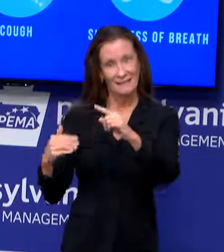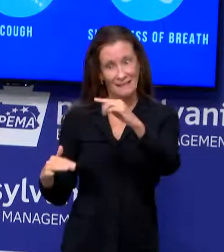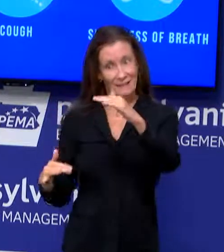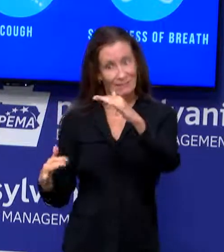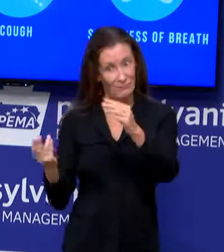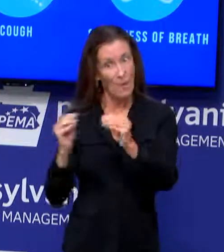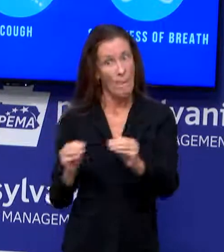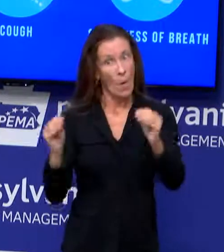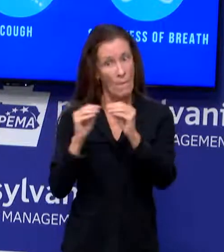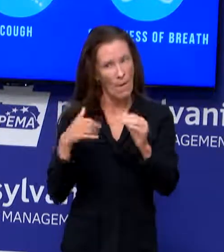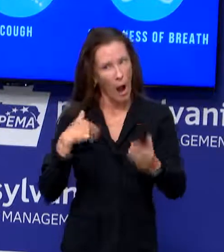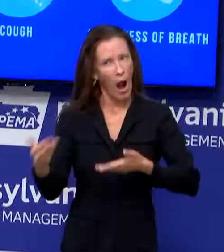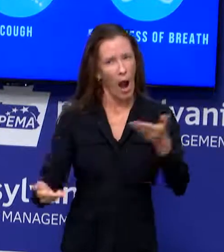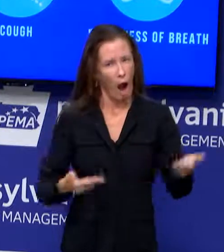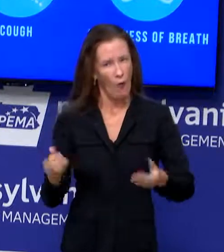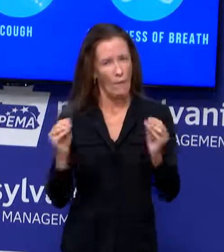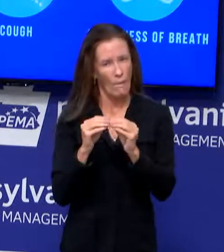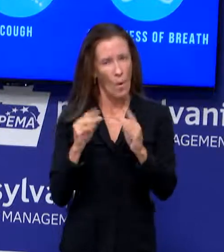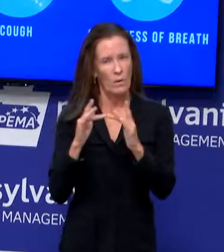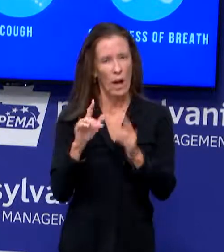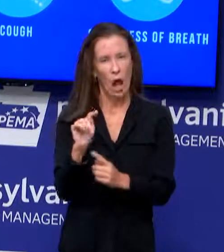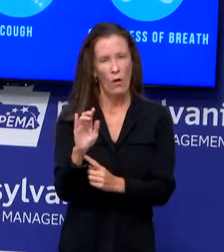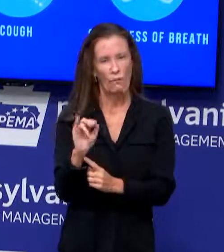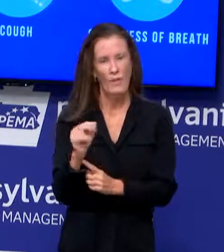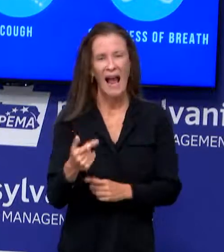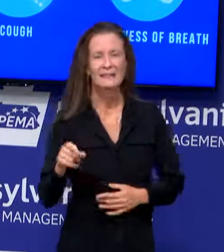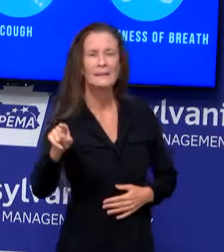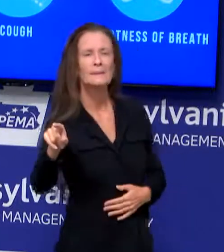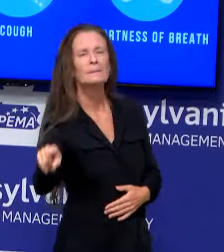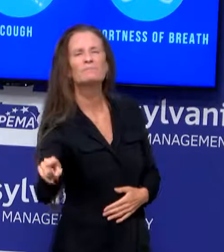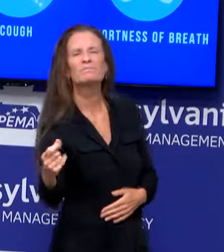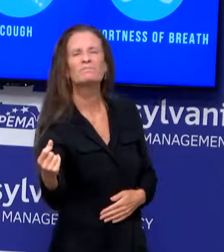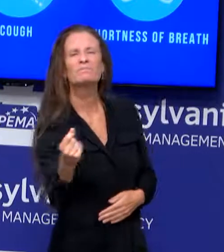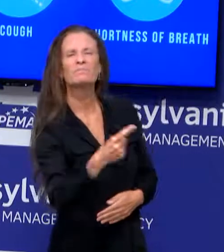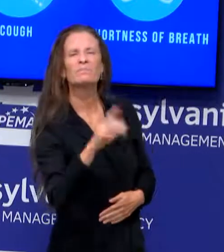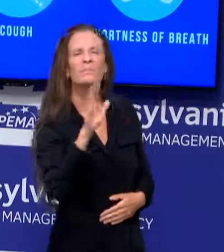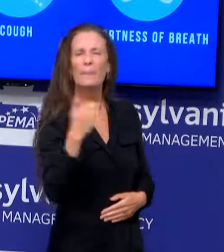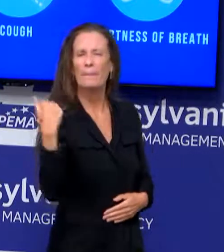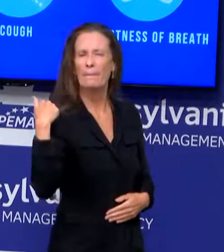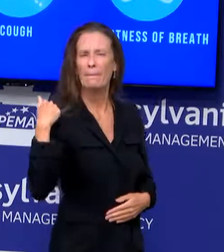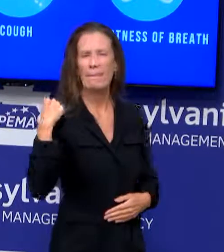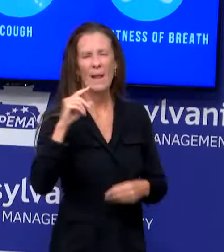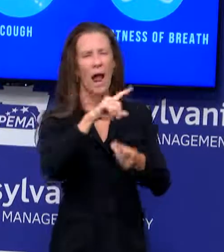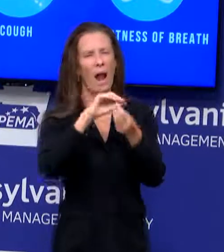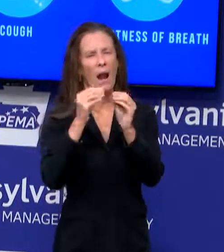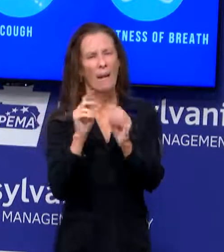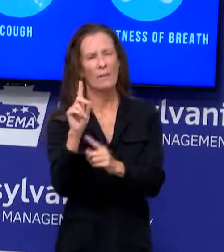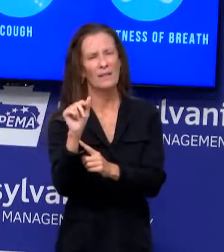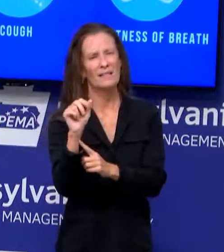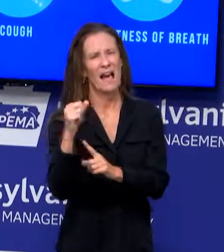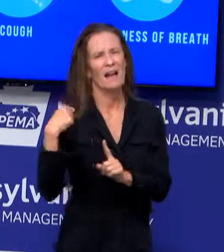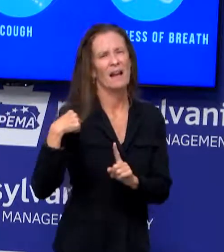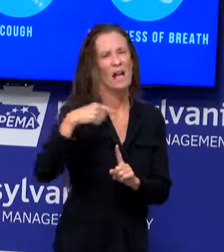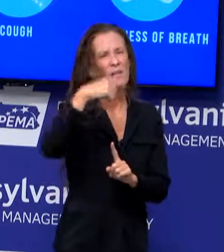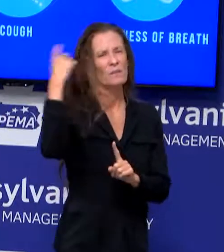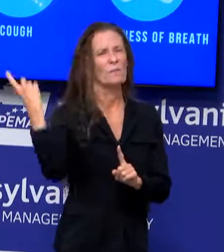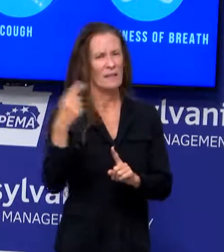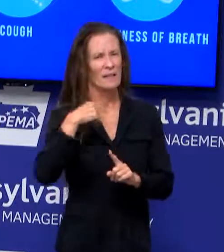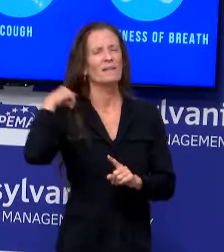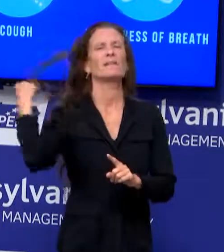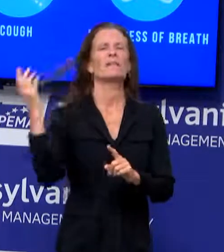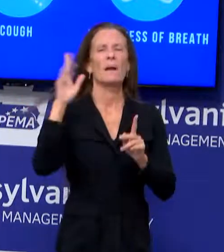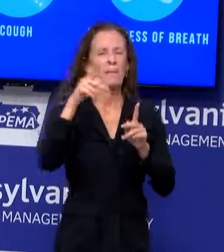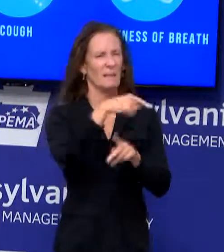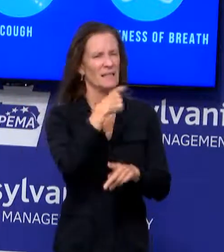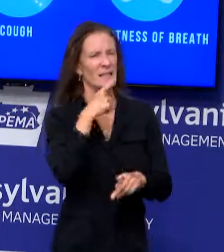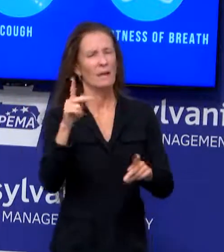since so many people, and the data that you released last week, that people just don't talk to these contact tracers, is it worth